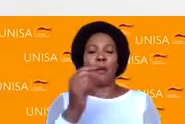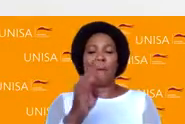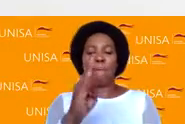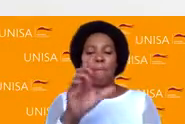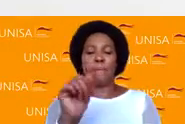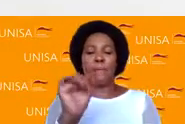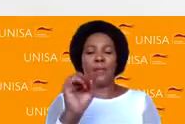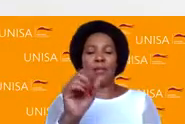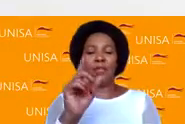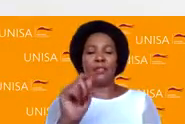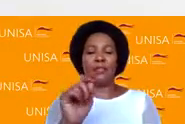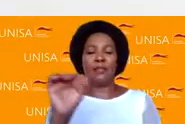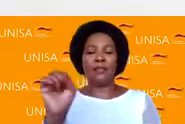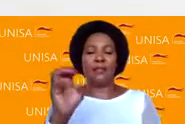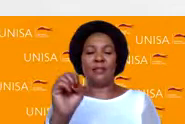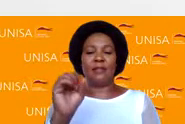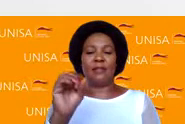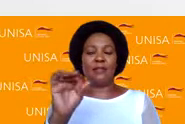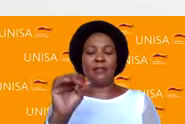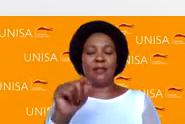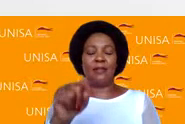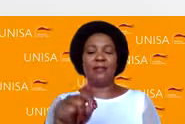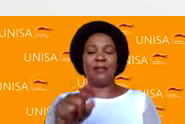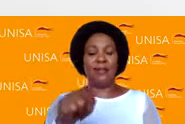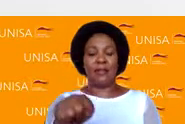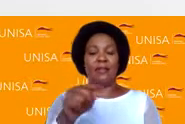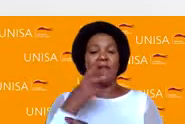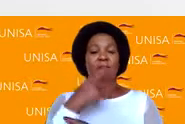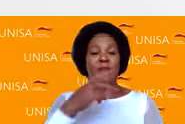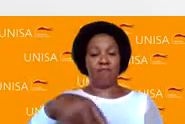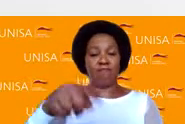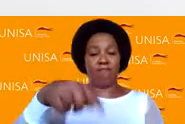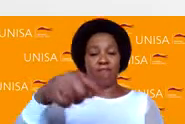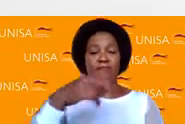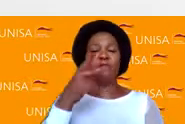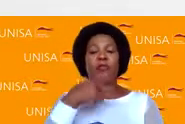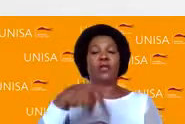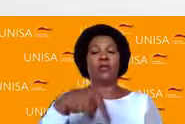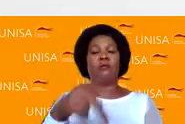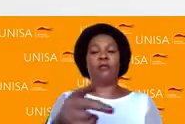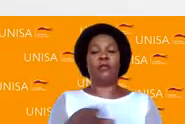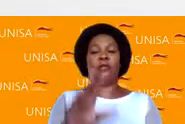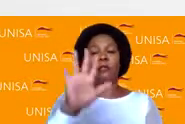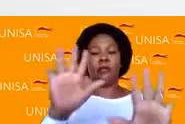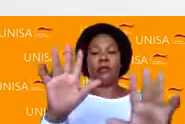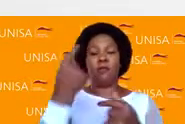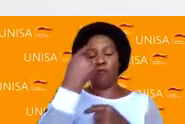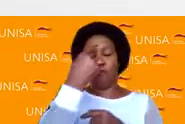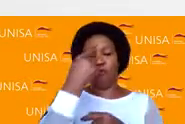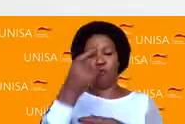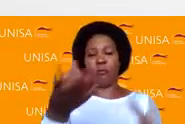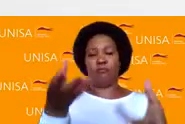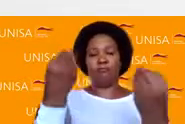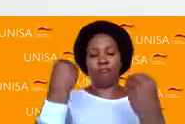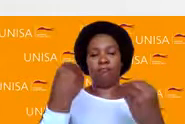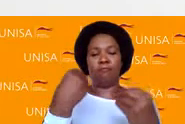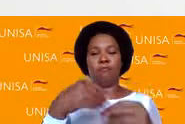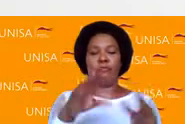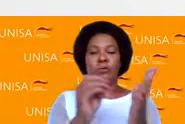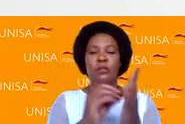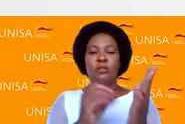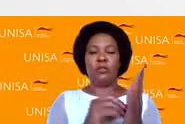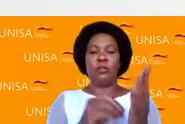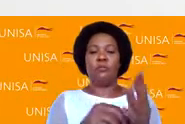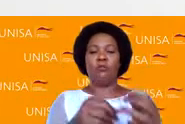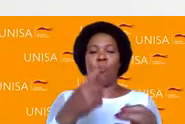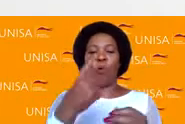is this Friday at 10 o'clock. You'll notice if you go to the invite, there's 3 links. So it's blast session